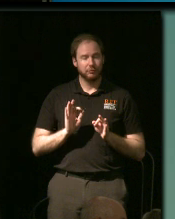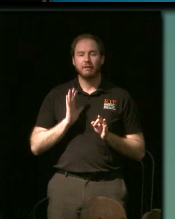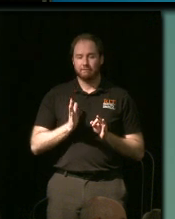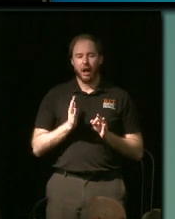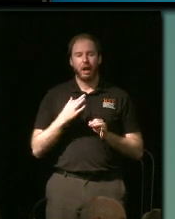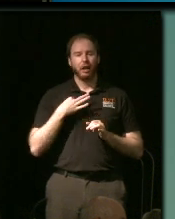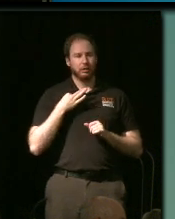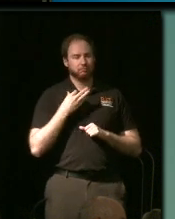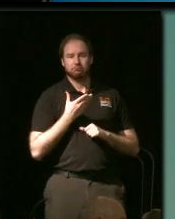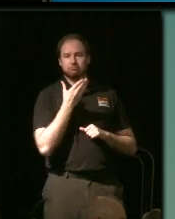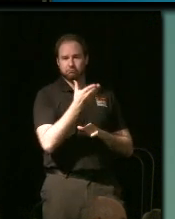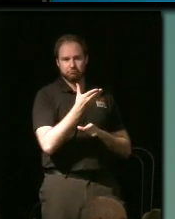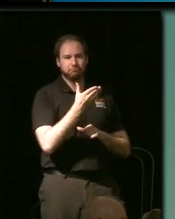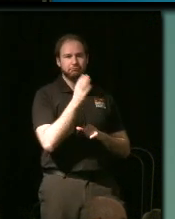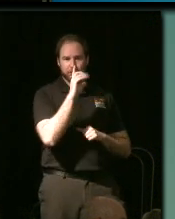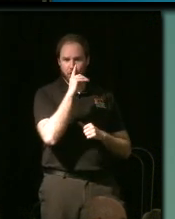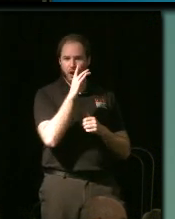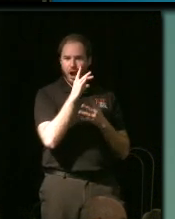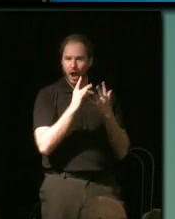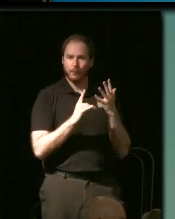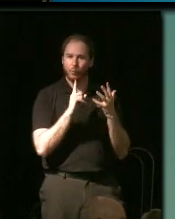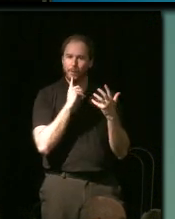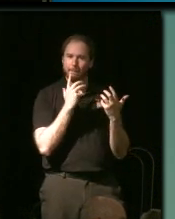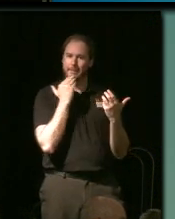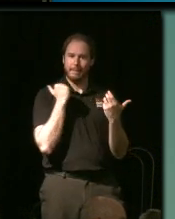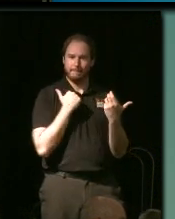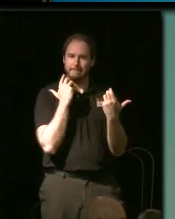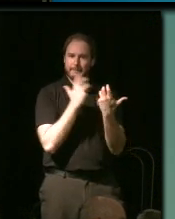can search for options. There's a website,